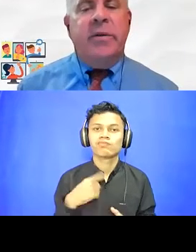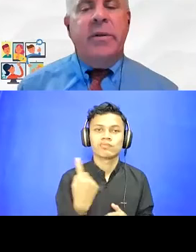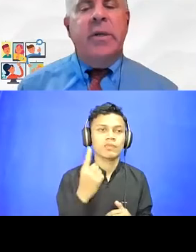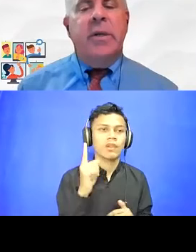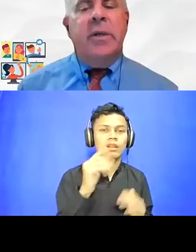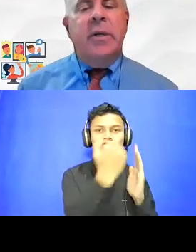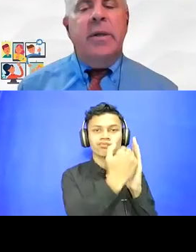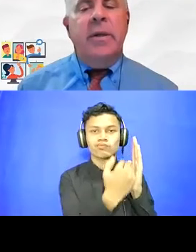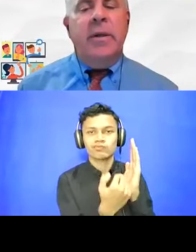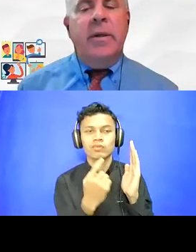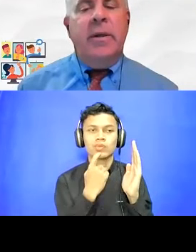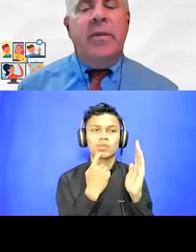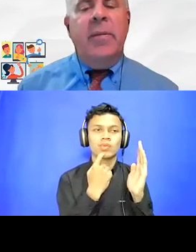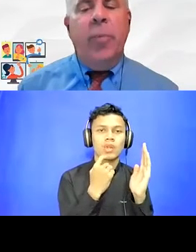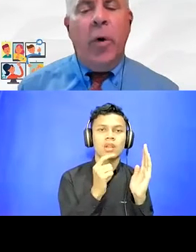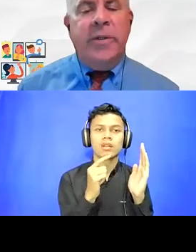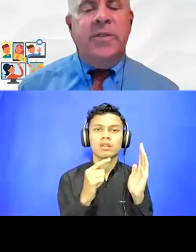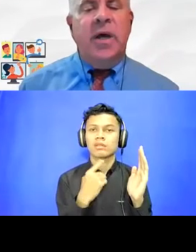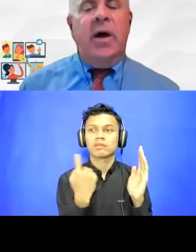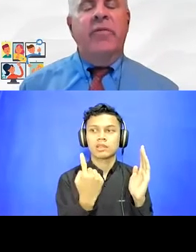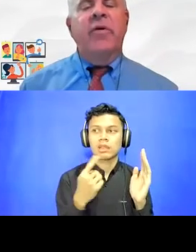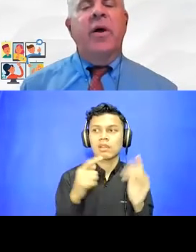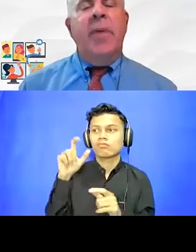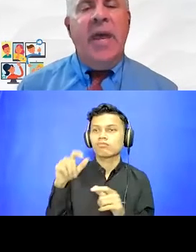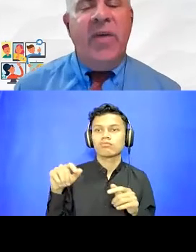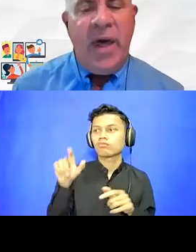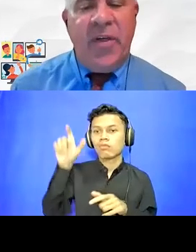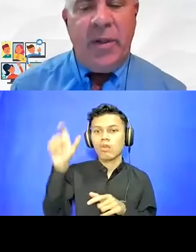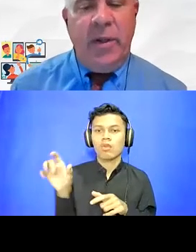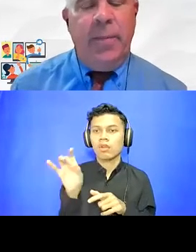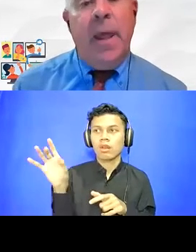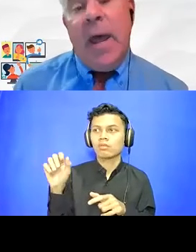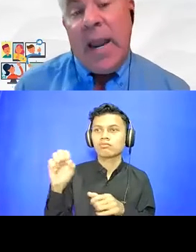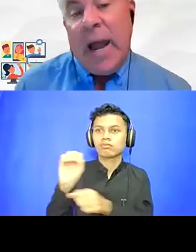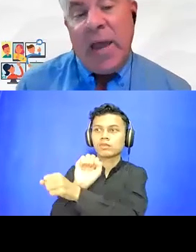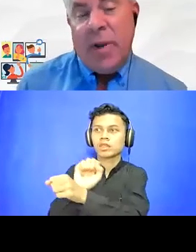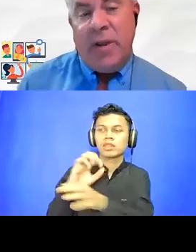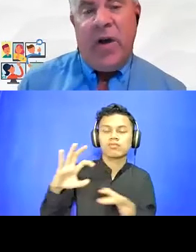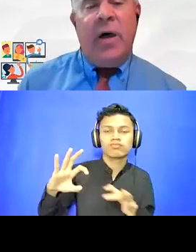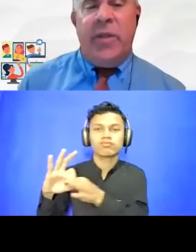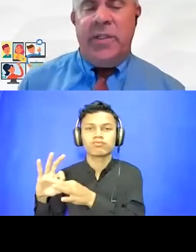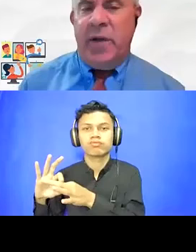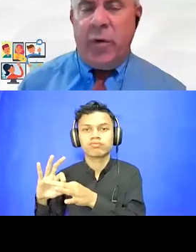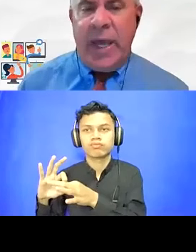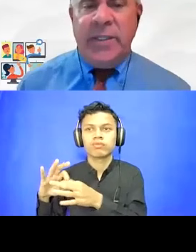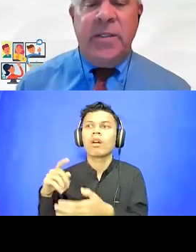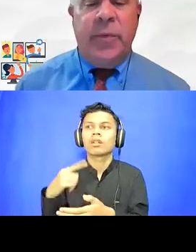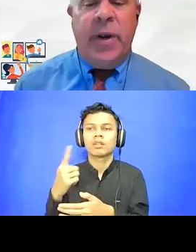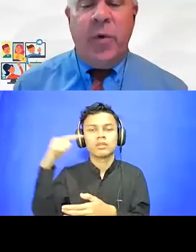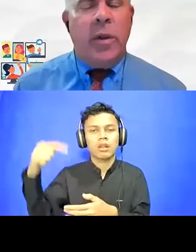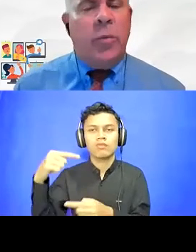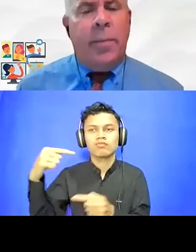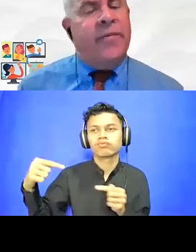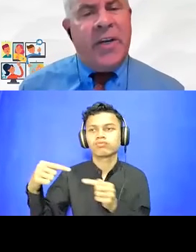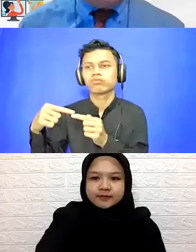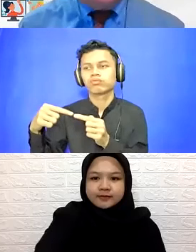respect, the importance of behaving ethically. And I have been involved in several cases around